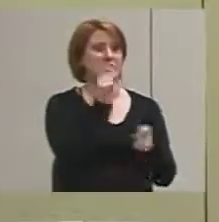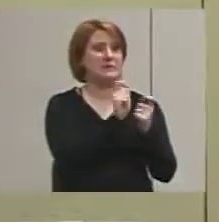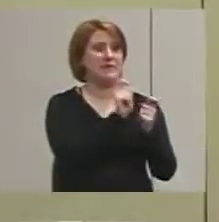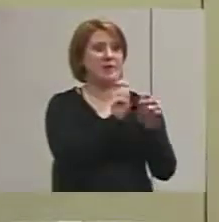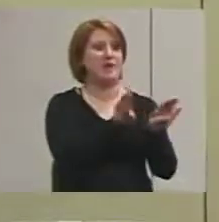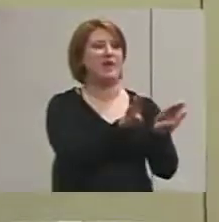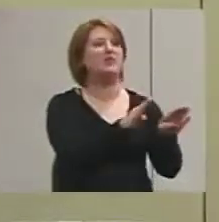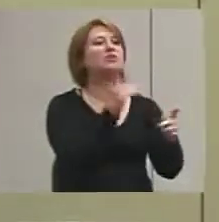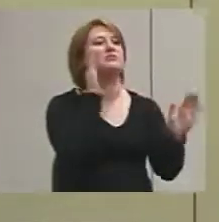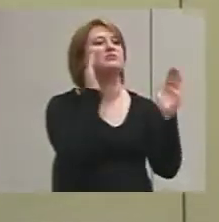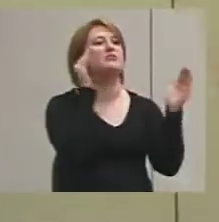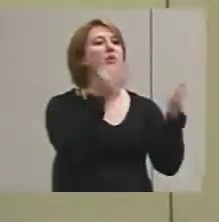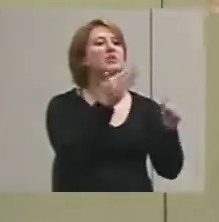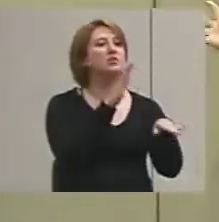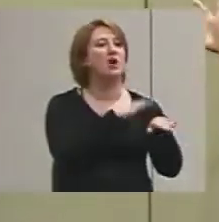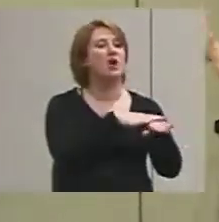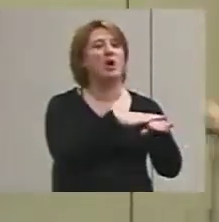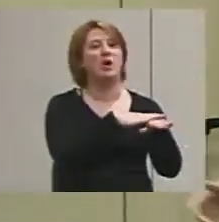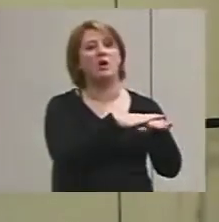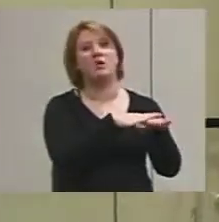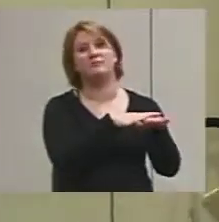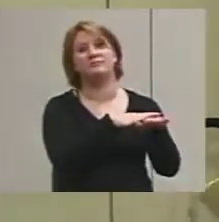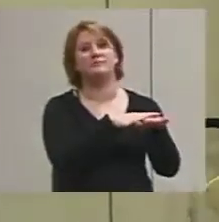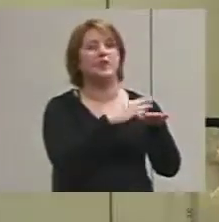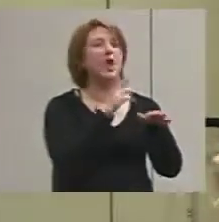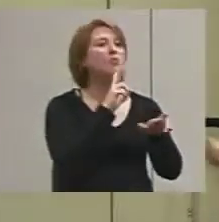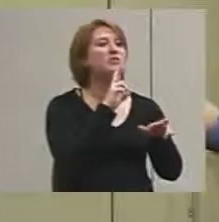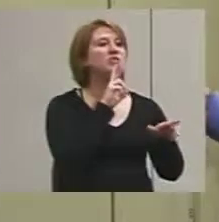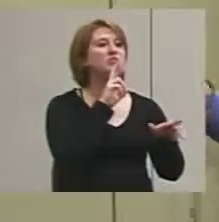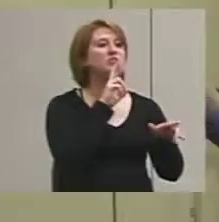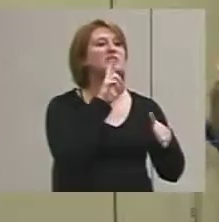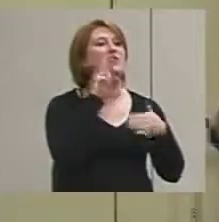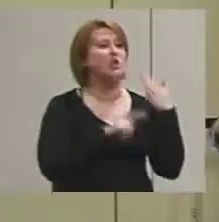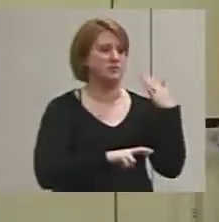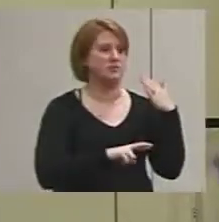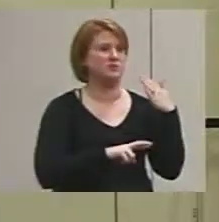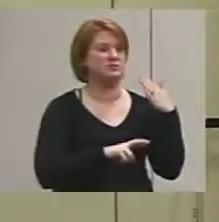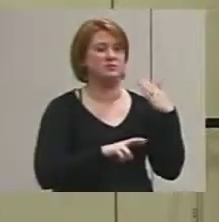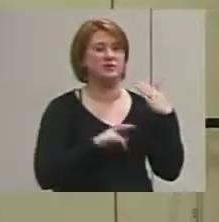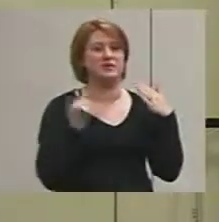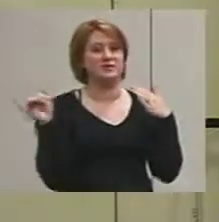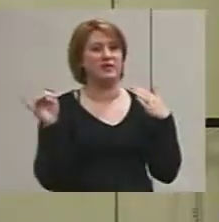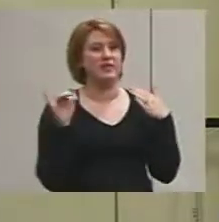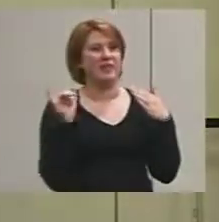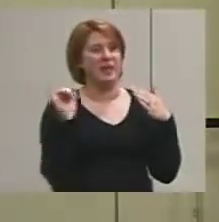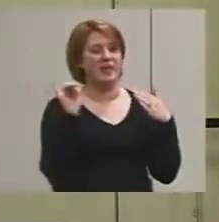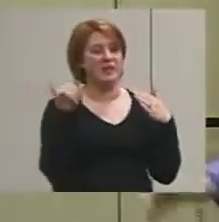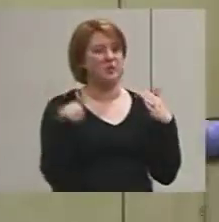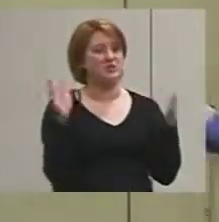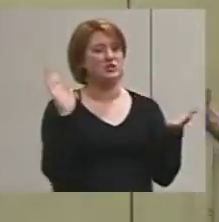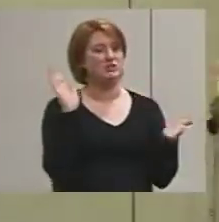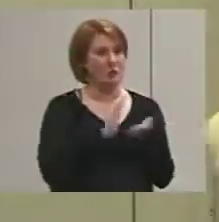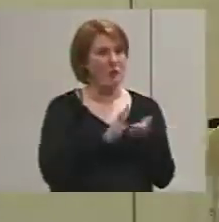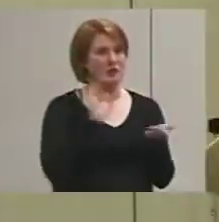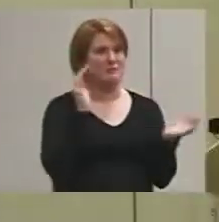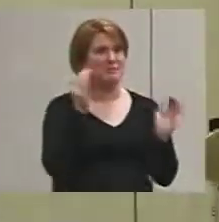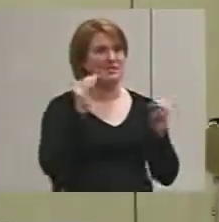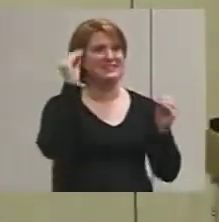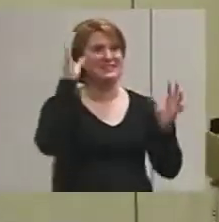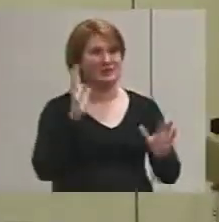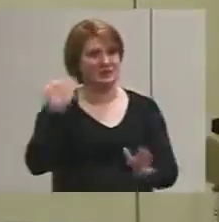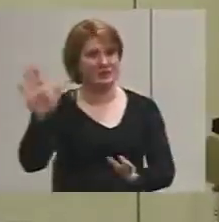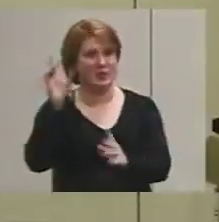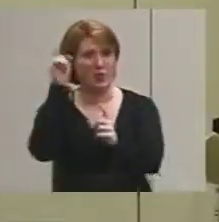focused on this tantrums. And that was narrow compared to what the teachers brought to us. That was narrowed down. But I